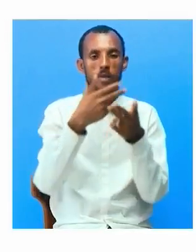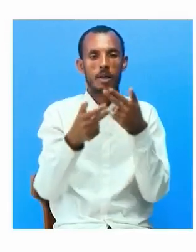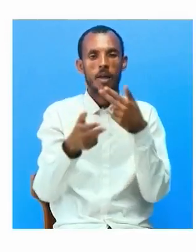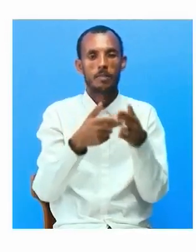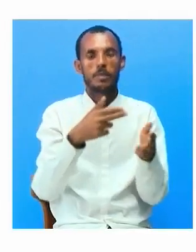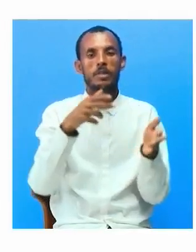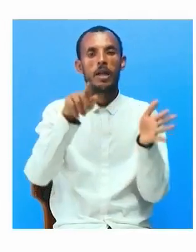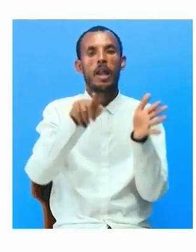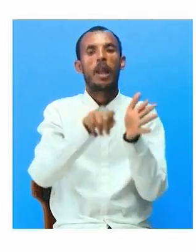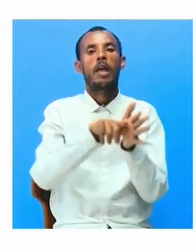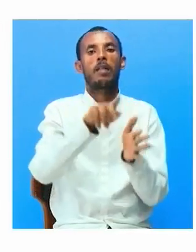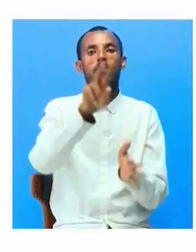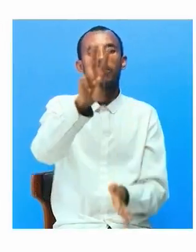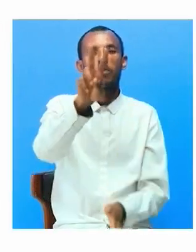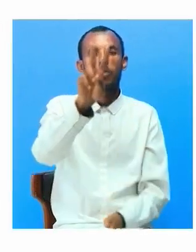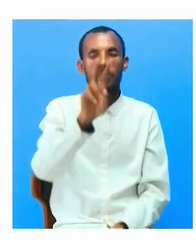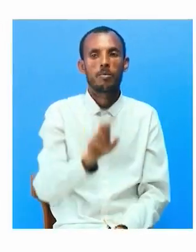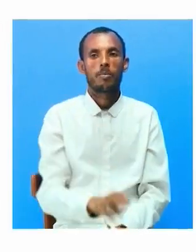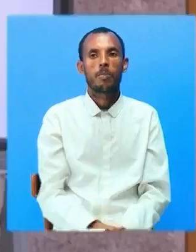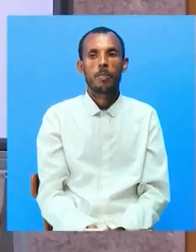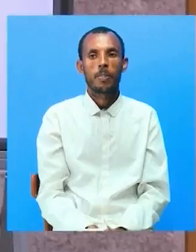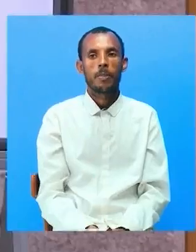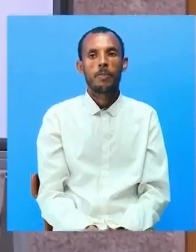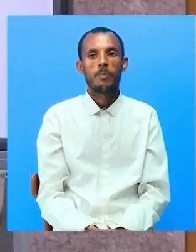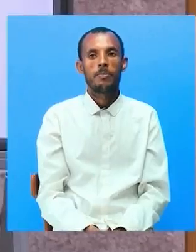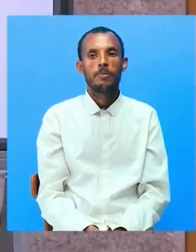times -2.